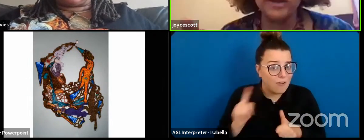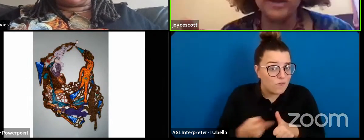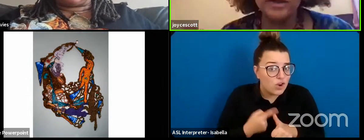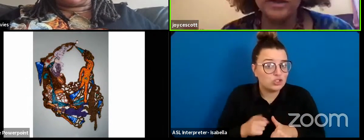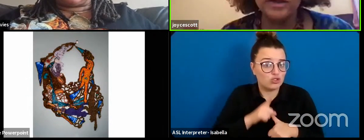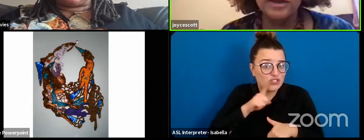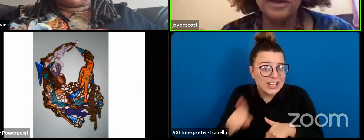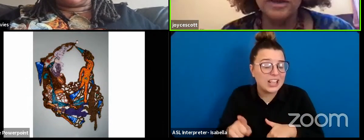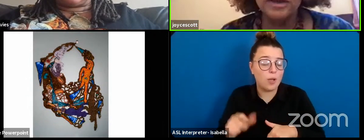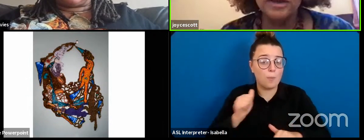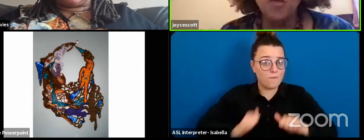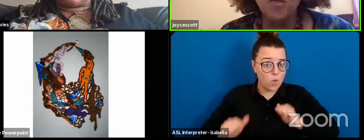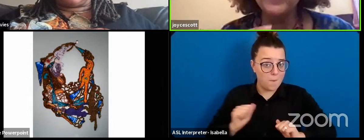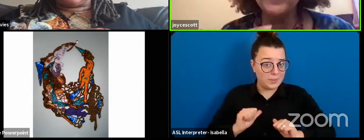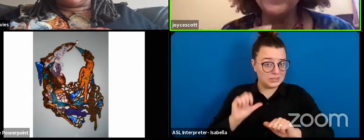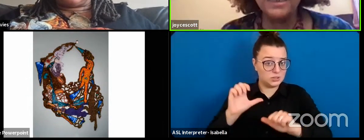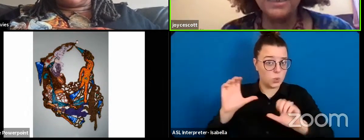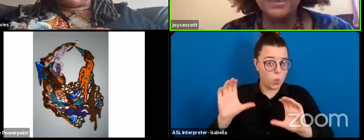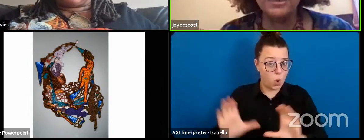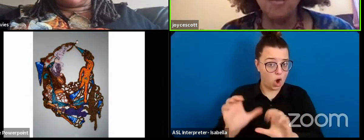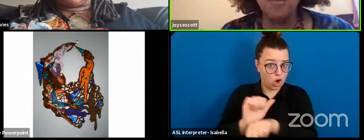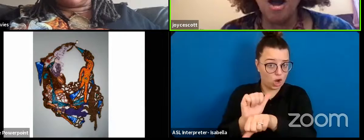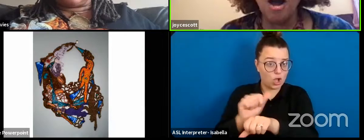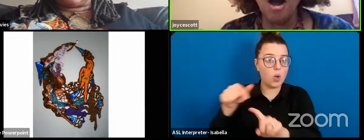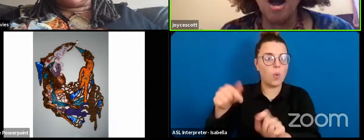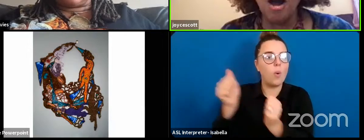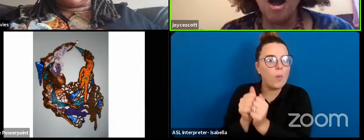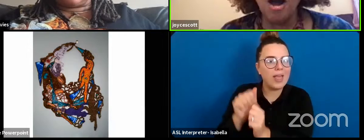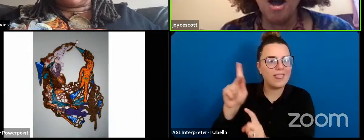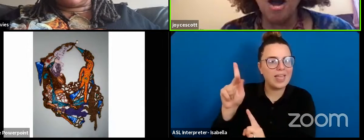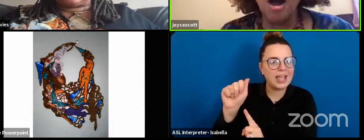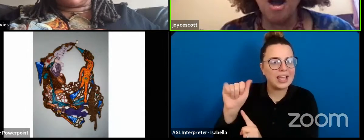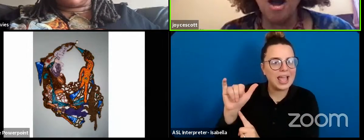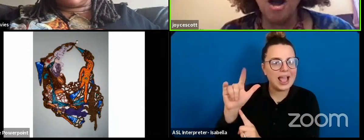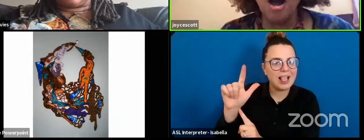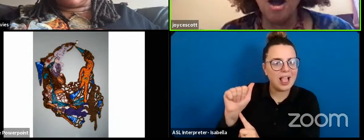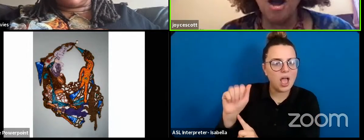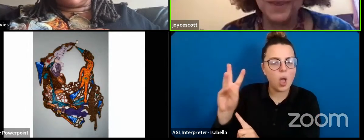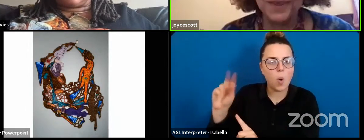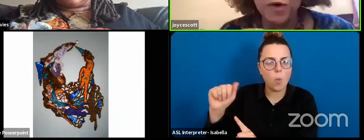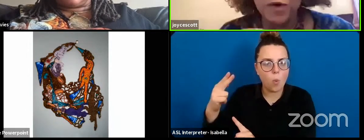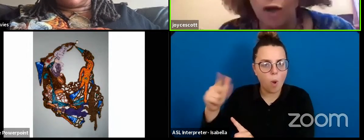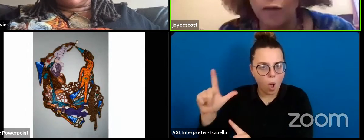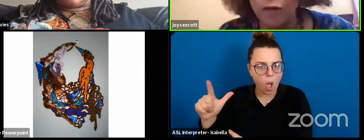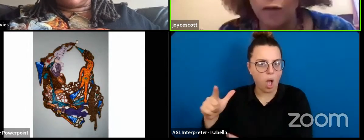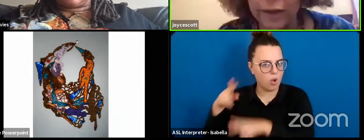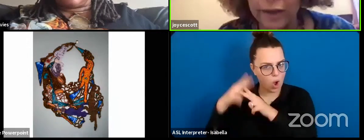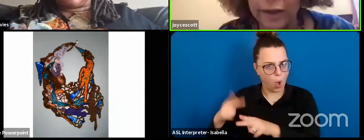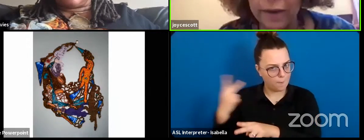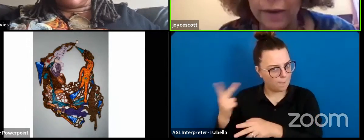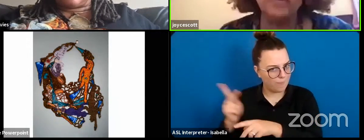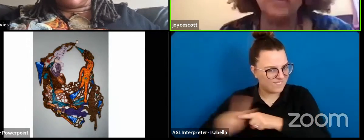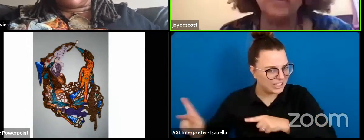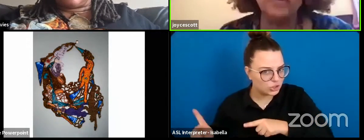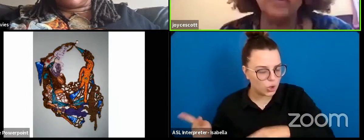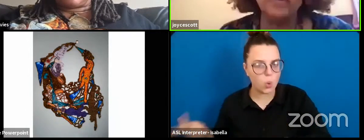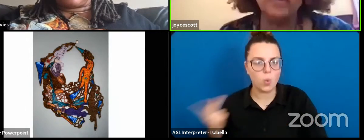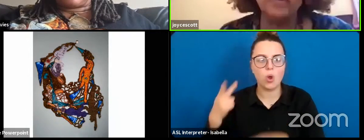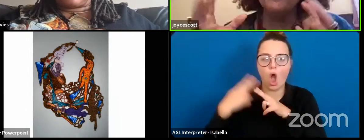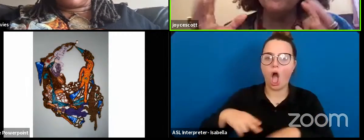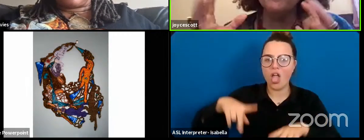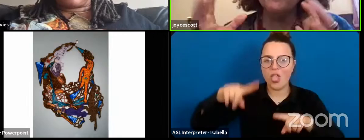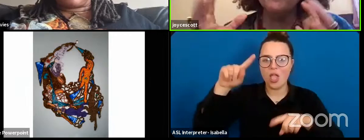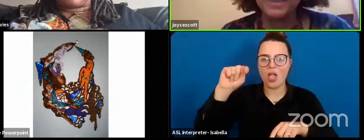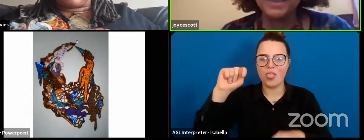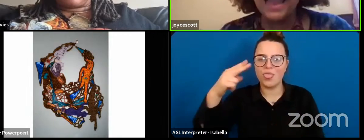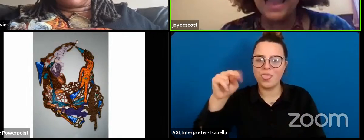work was with Kayla Wall. And I say that meaning professional. We were called the Thunder Thigh Review. And we went all over the